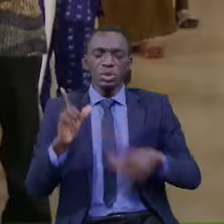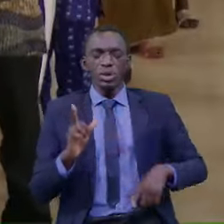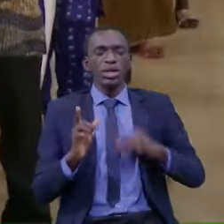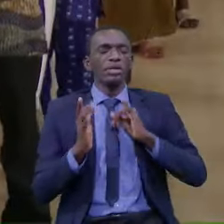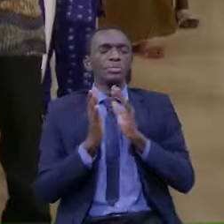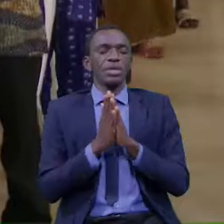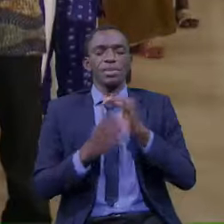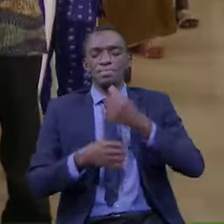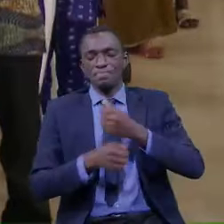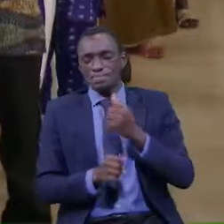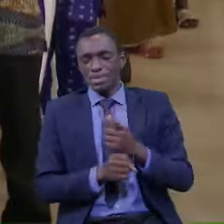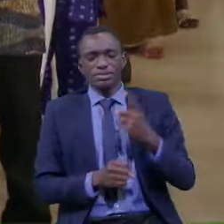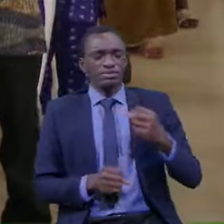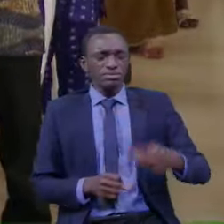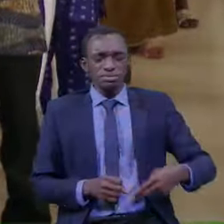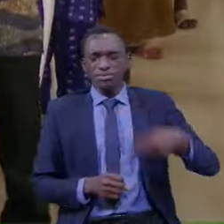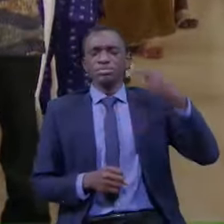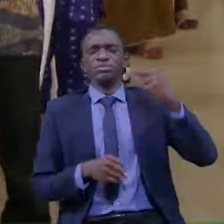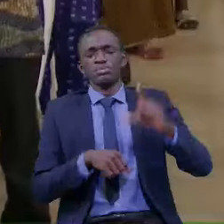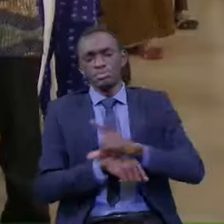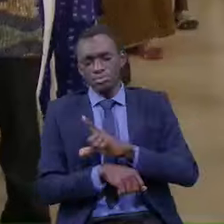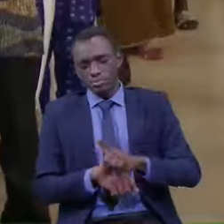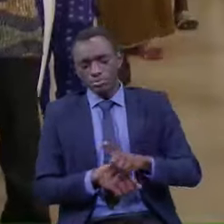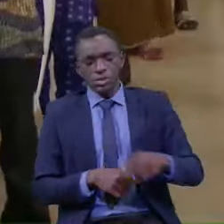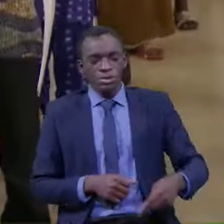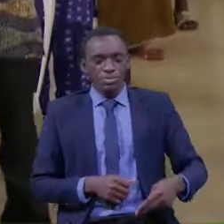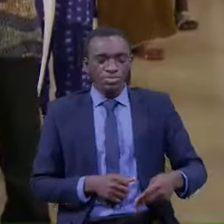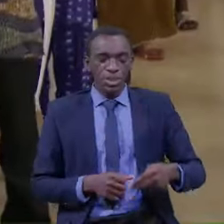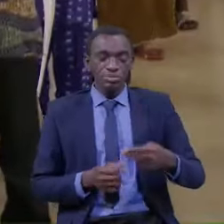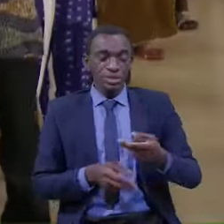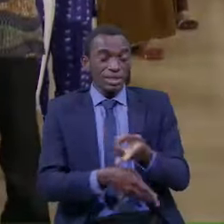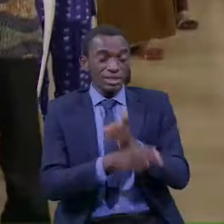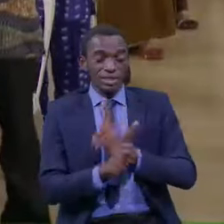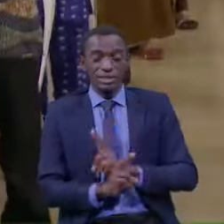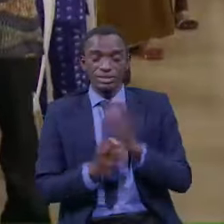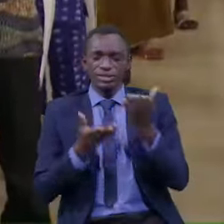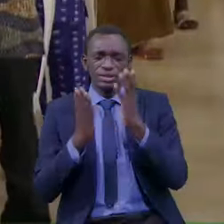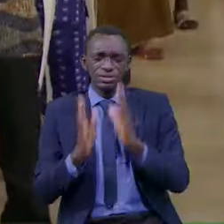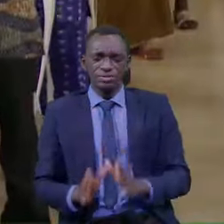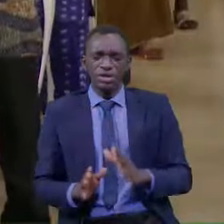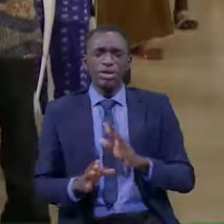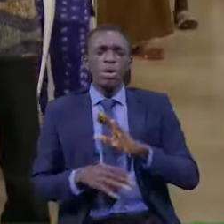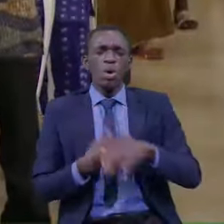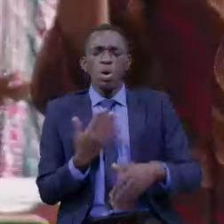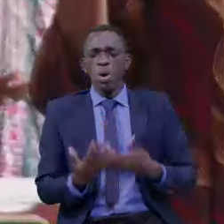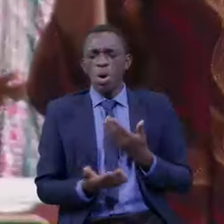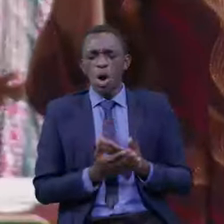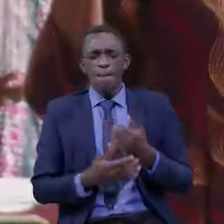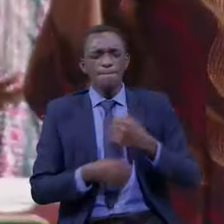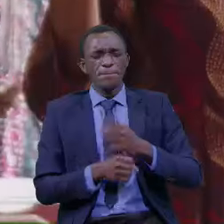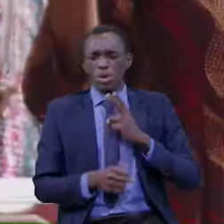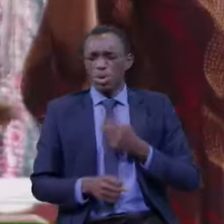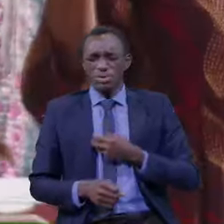laborer, higher servant, higher worker of everyone here in